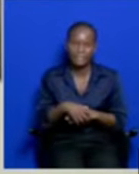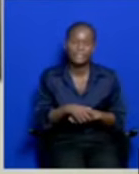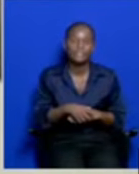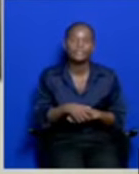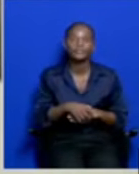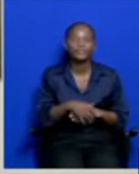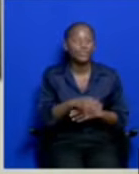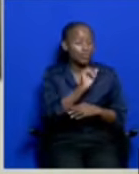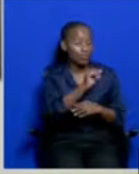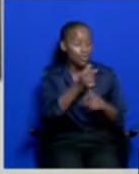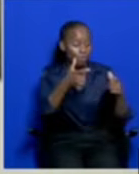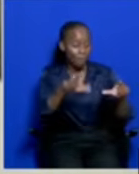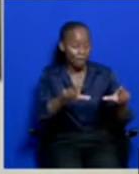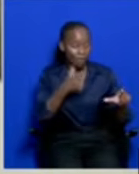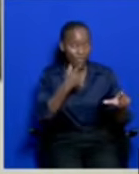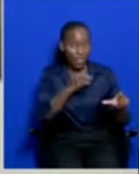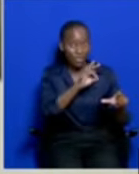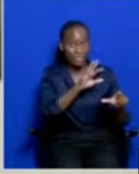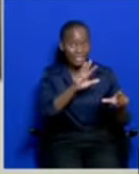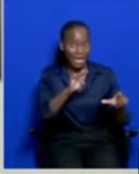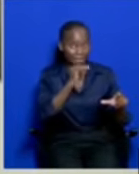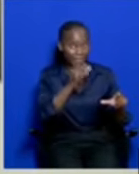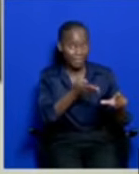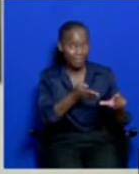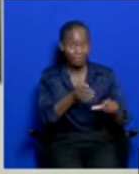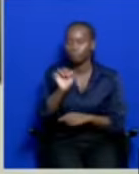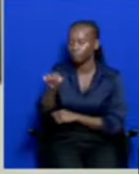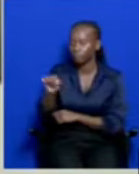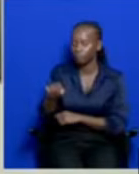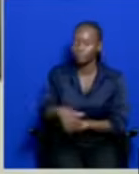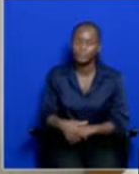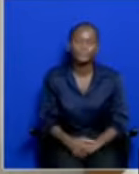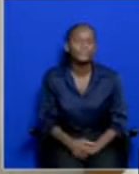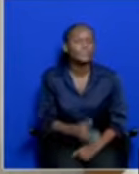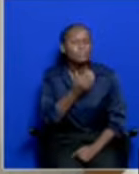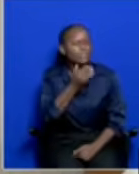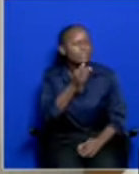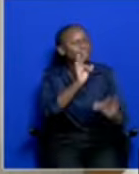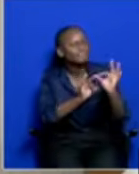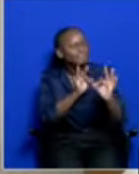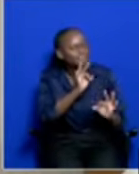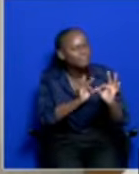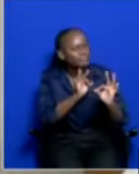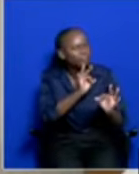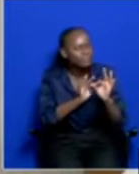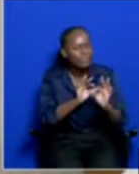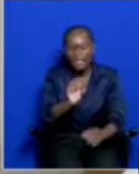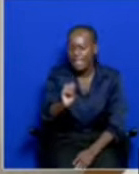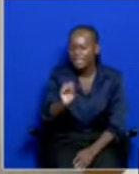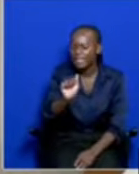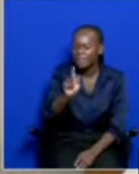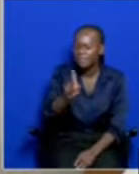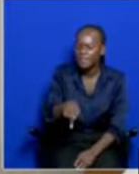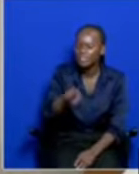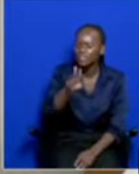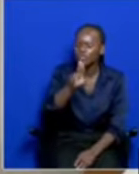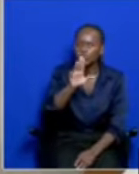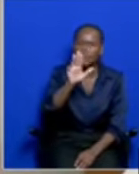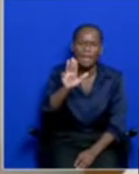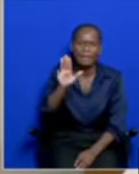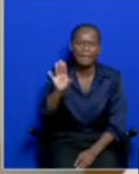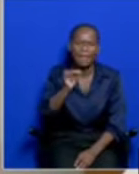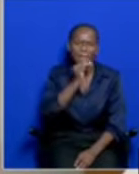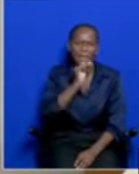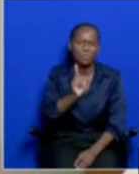39. Yes. Can you talk us through what an SAPS 299 is,